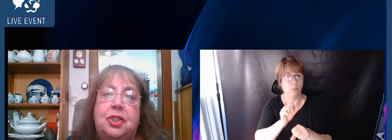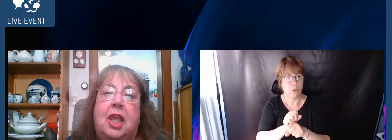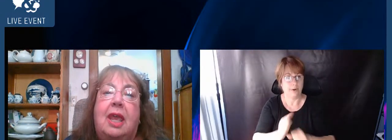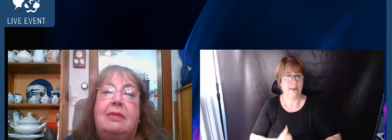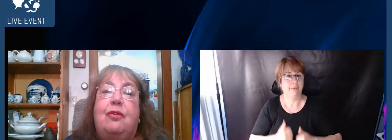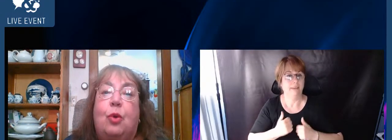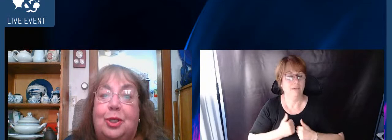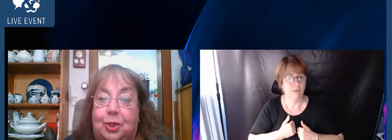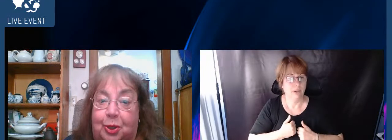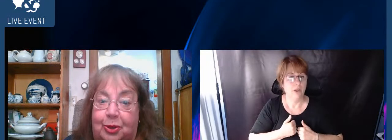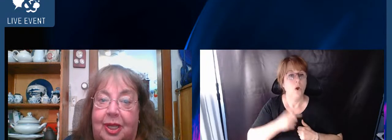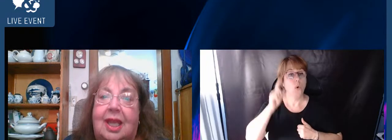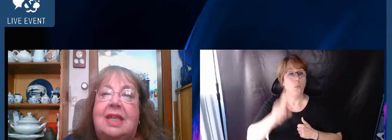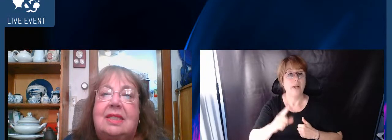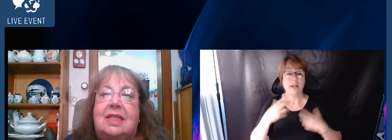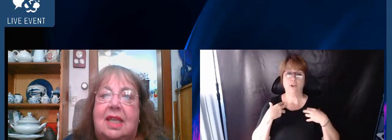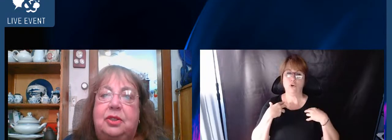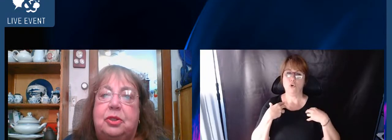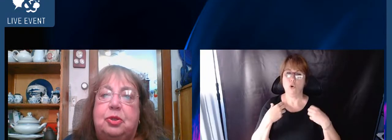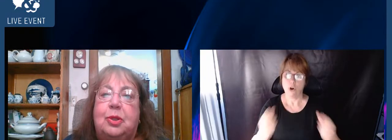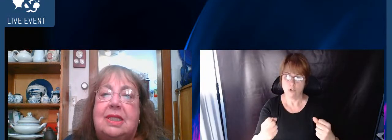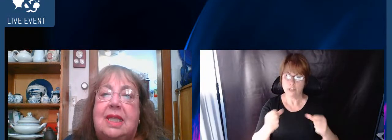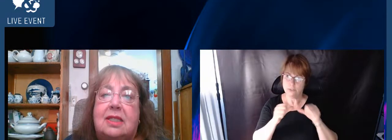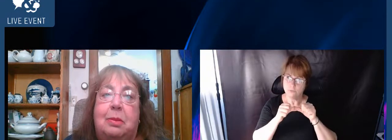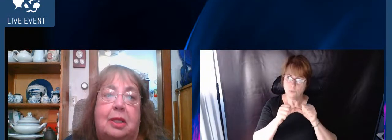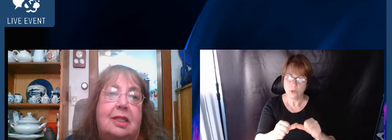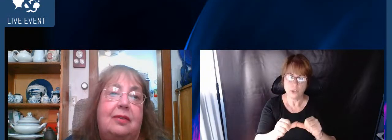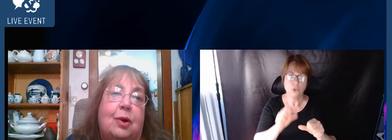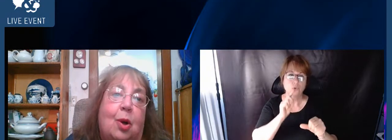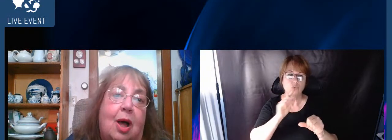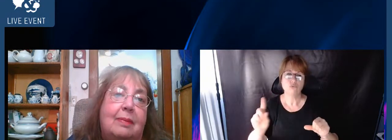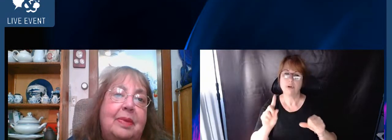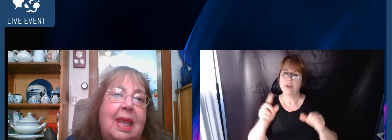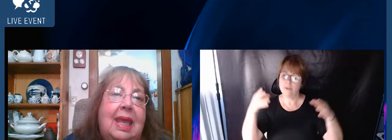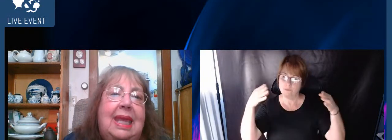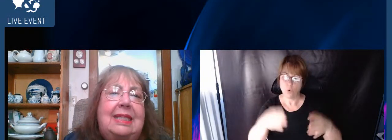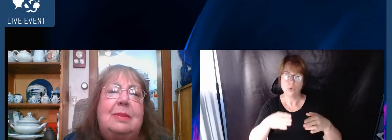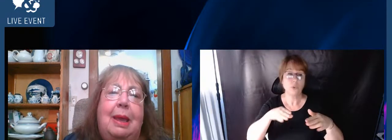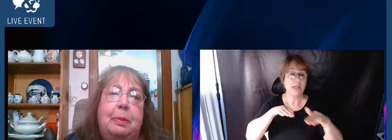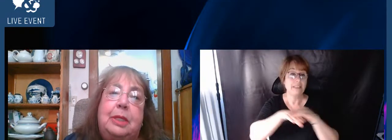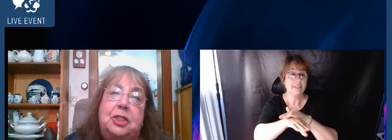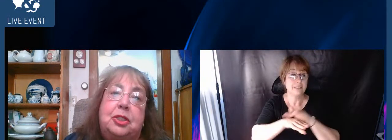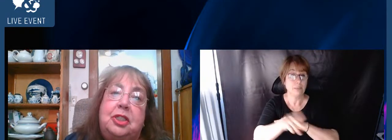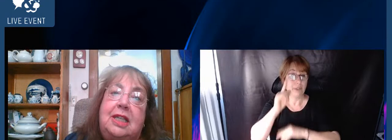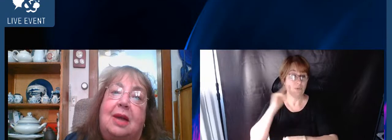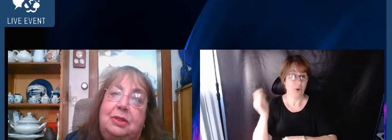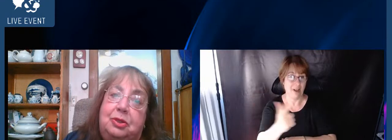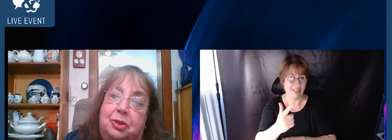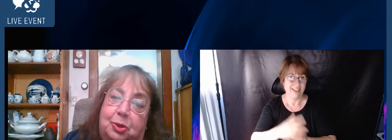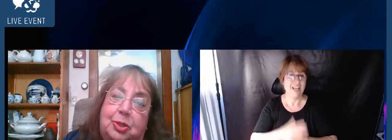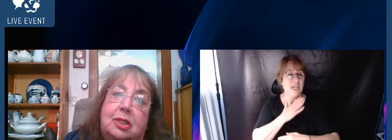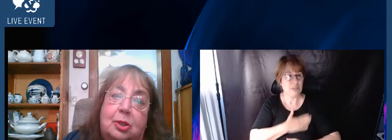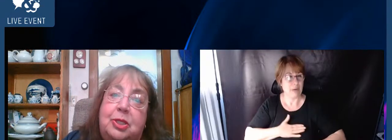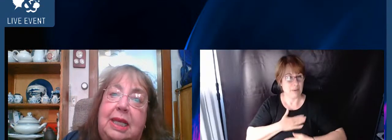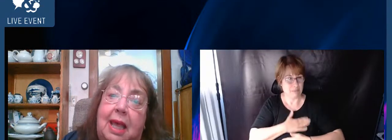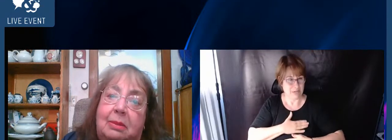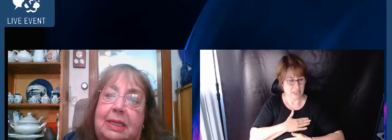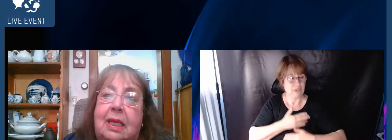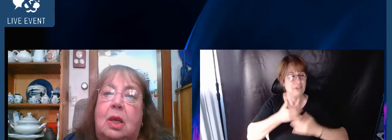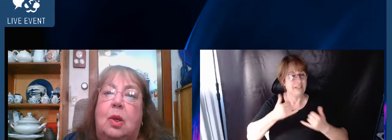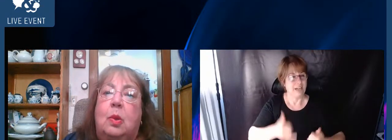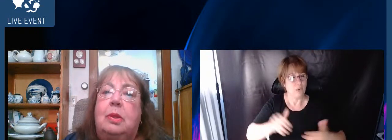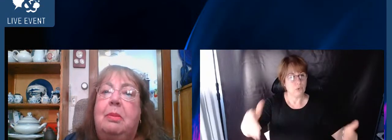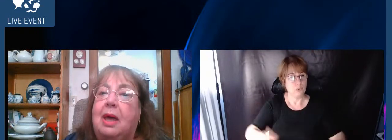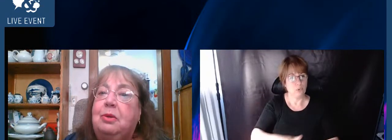the courage and fortitude to center true accessibility for all. It's my pleasure to now introduce Lucy